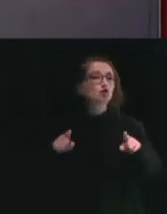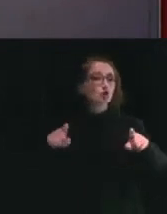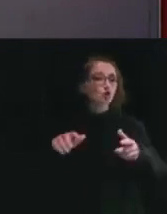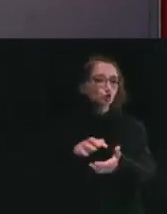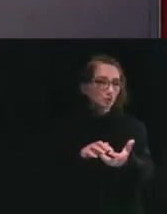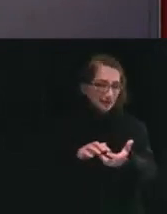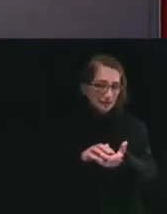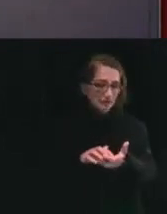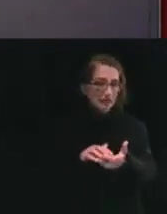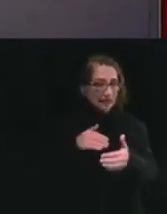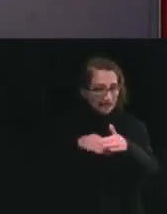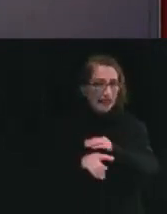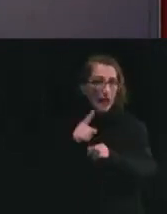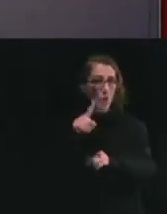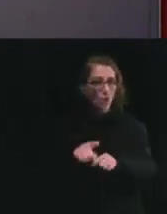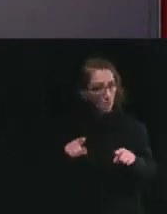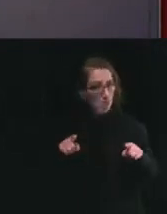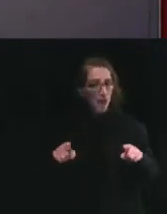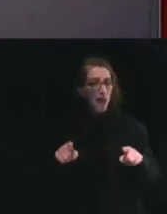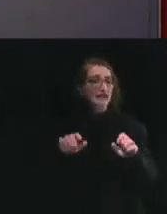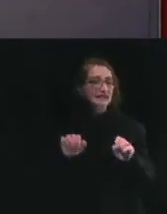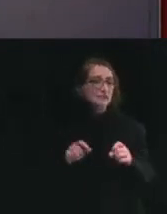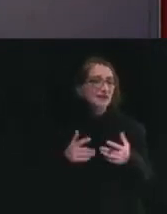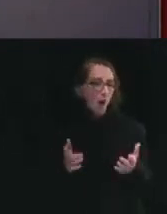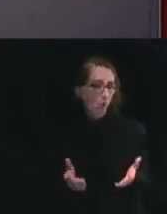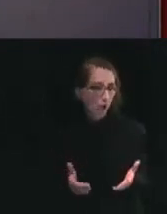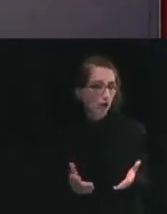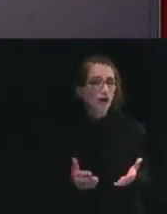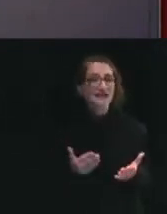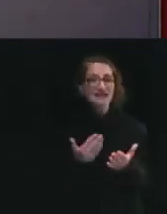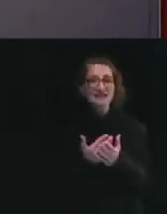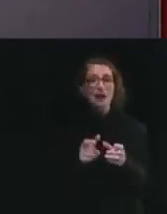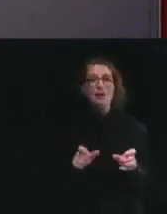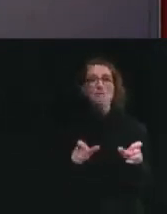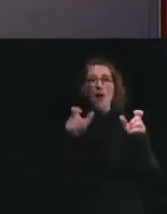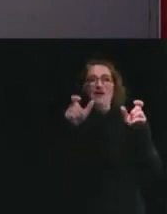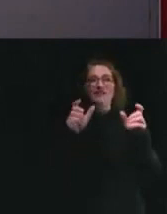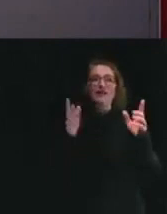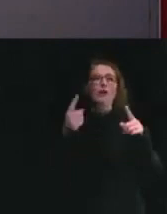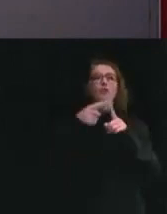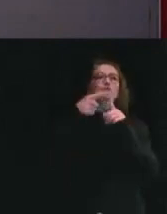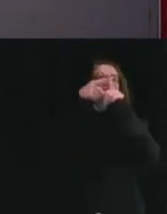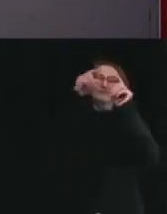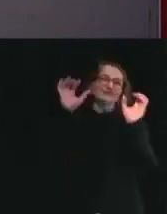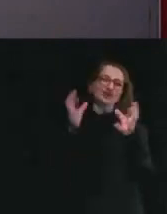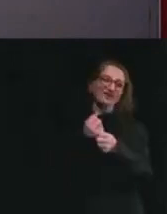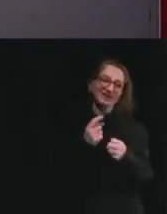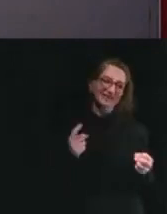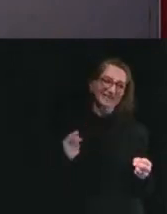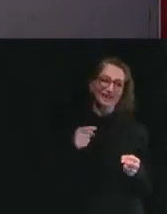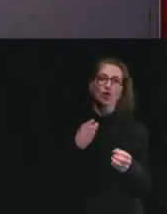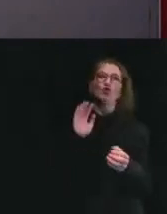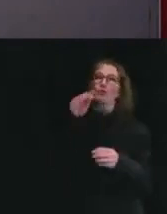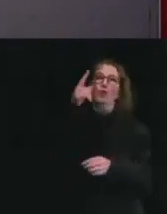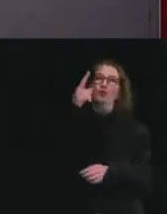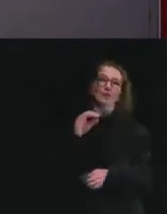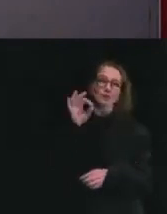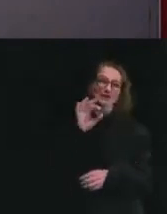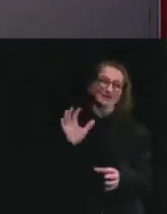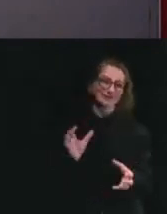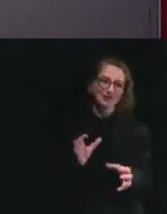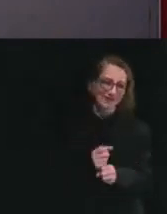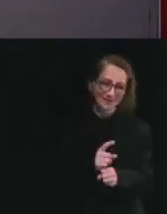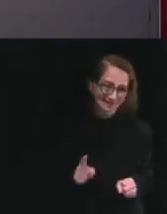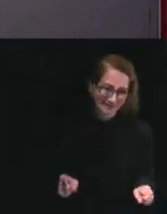employment within 1 month. And this is why we can't really combine the bars, and that's why we reach more than